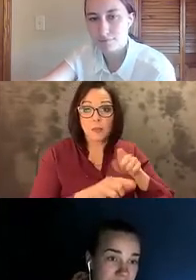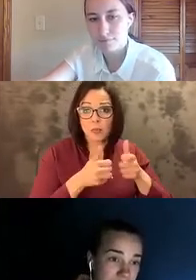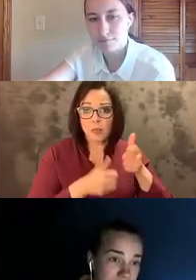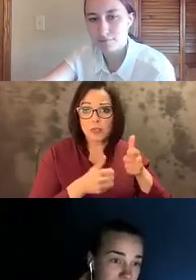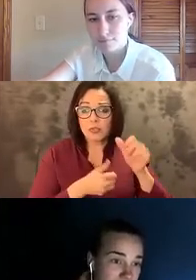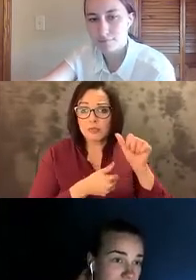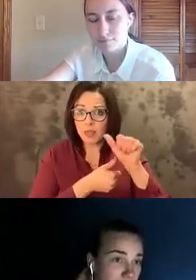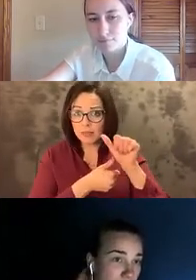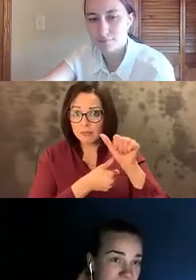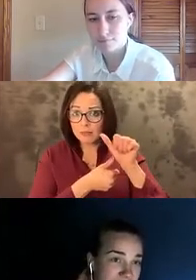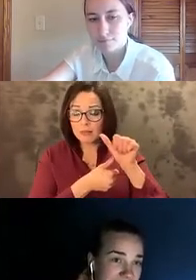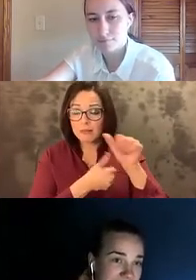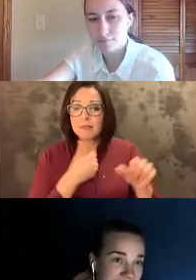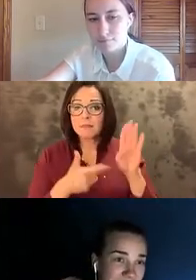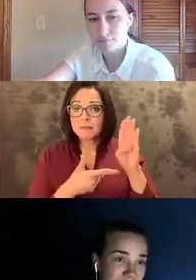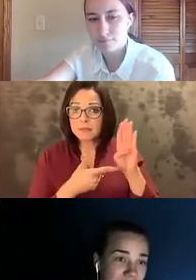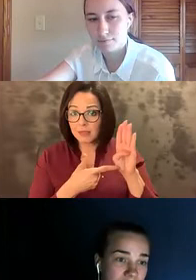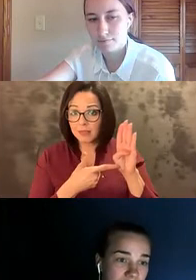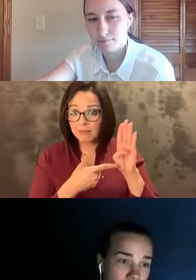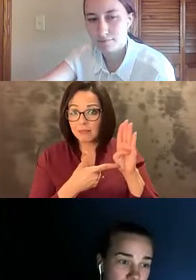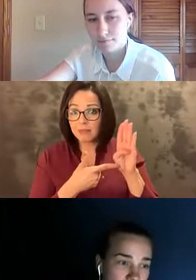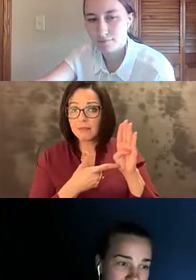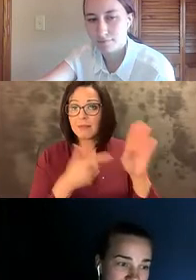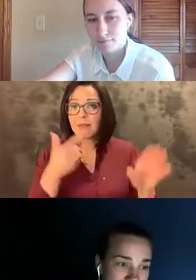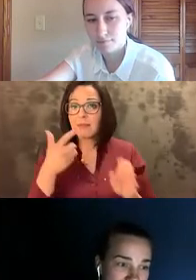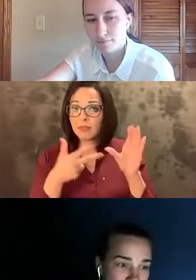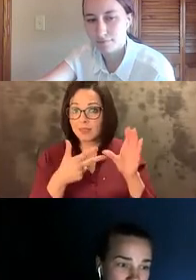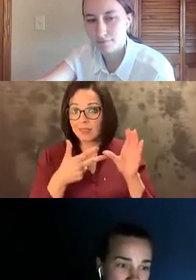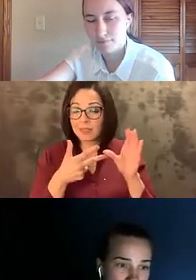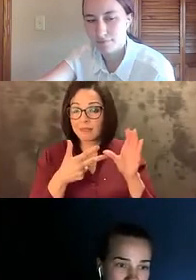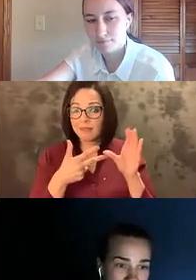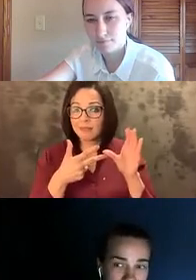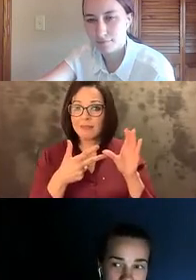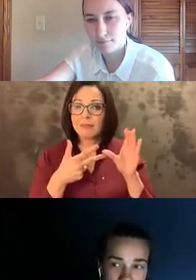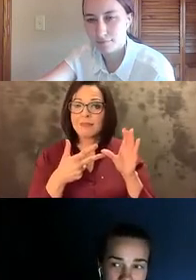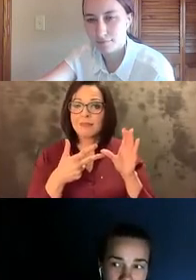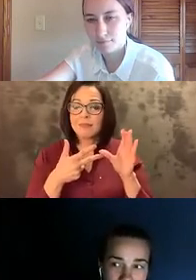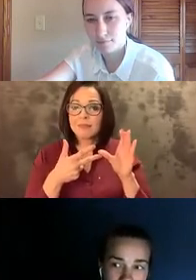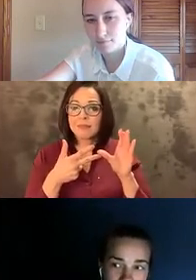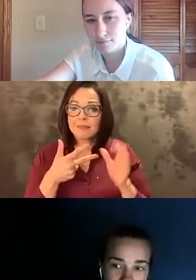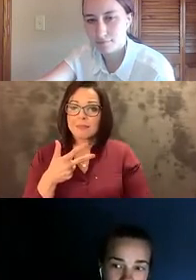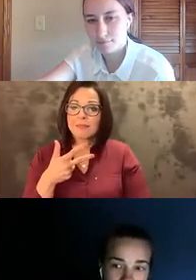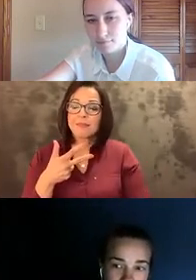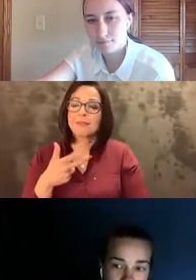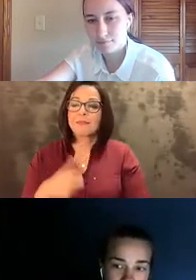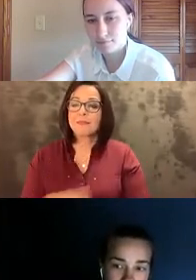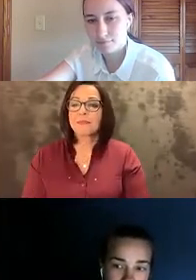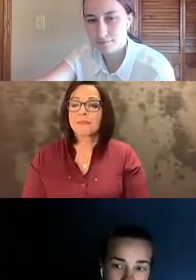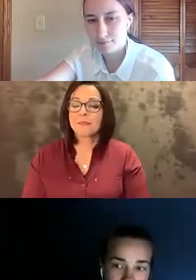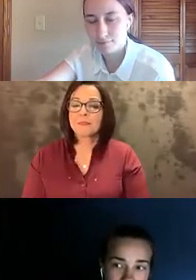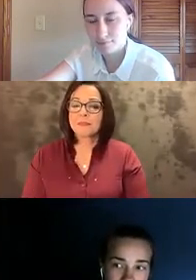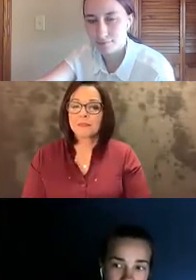0.33, B, 0.67, or C, 1?